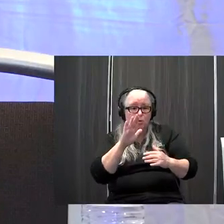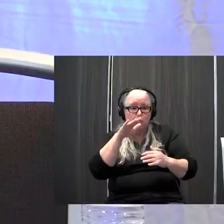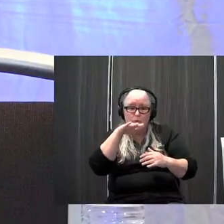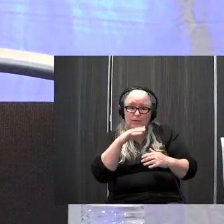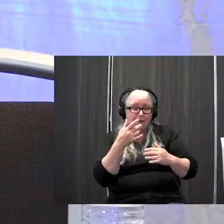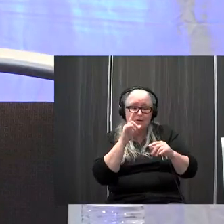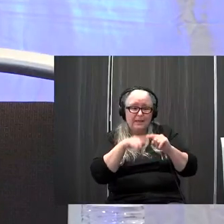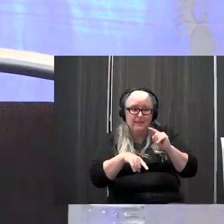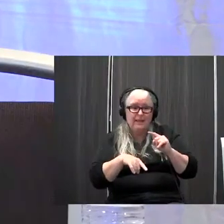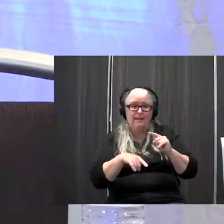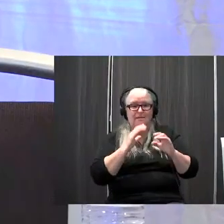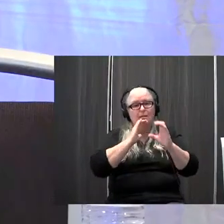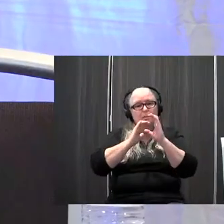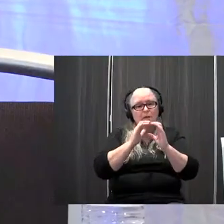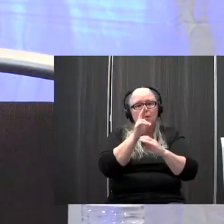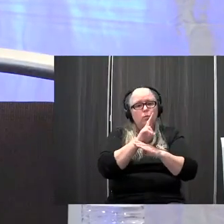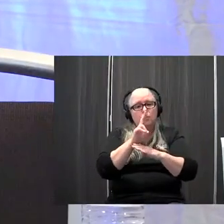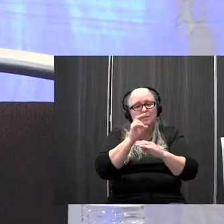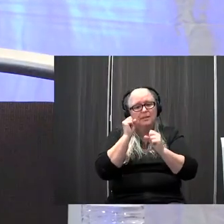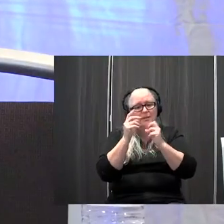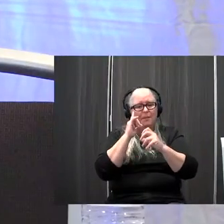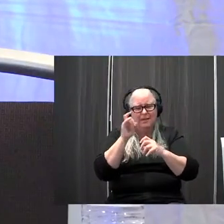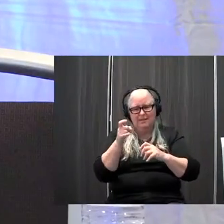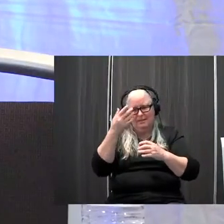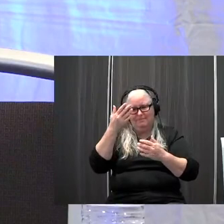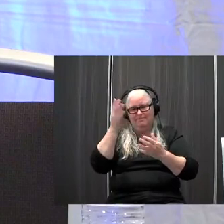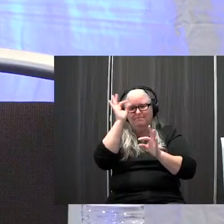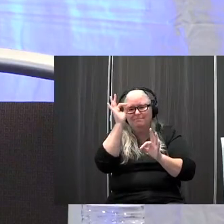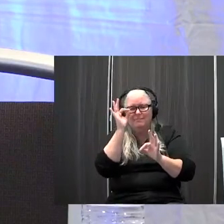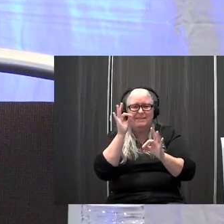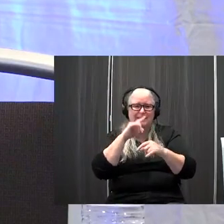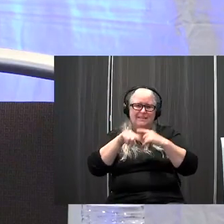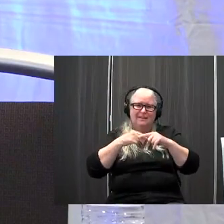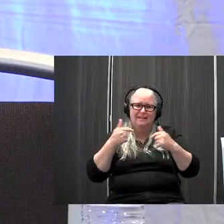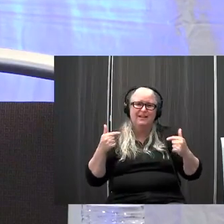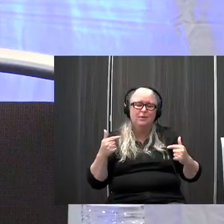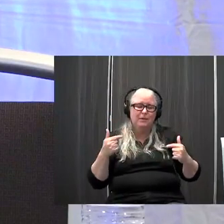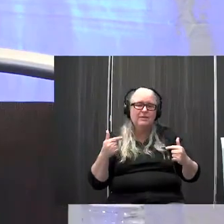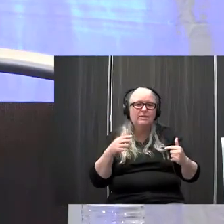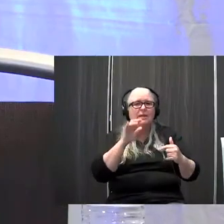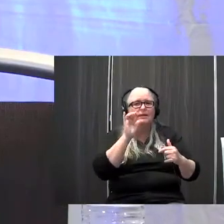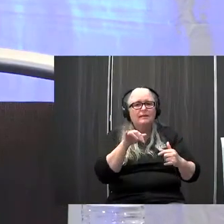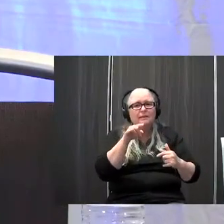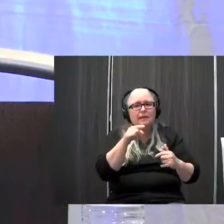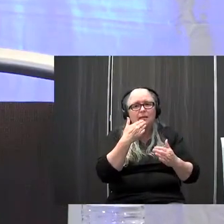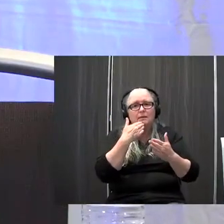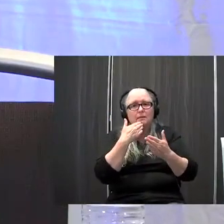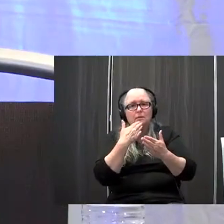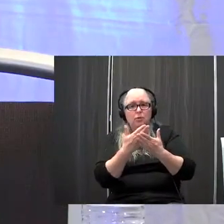with using sign because they don't know sign and you know would that be a good